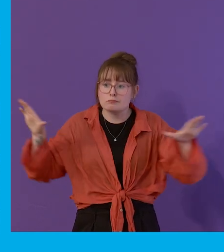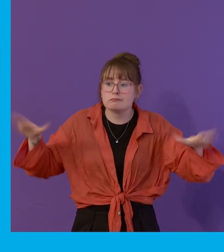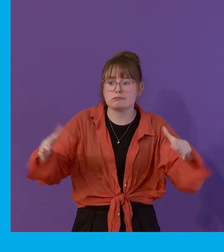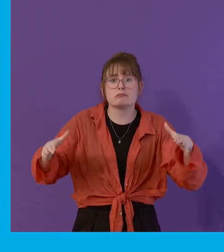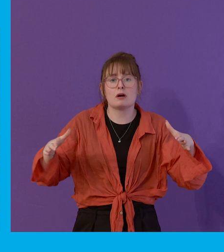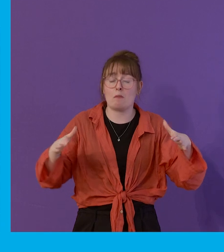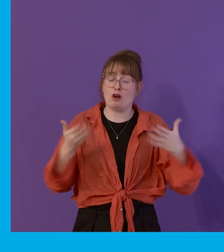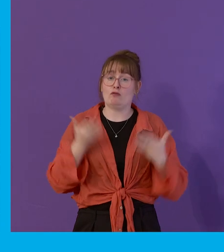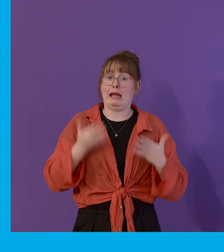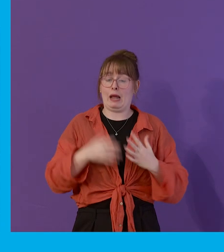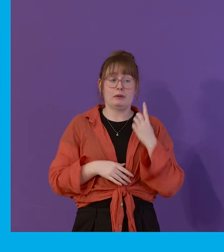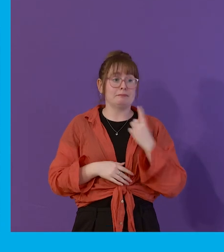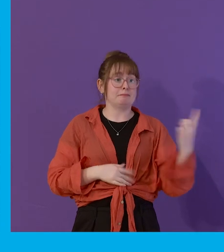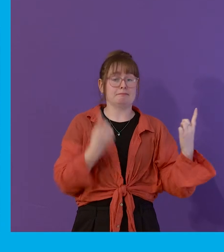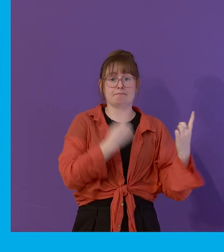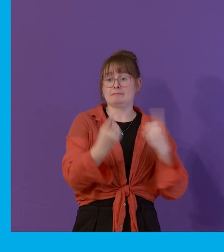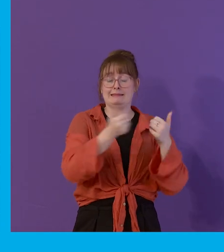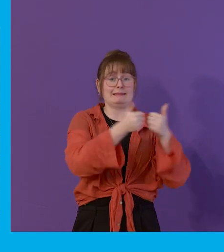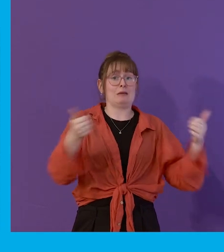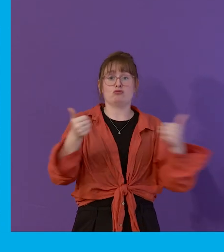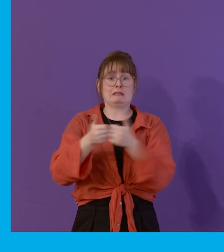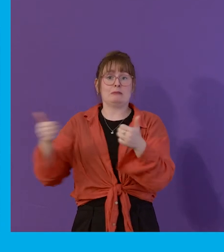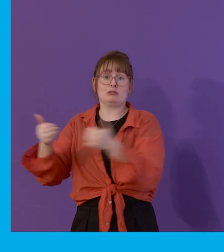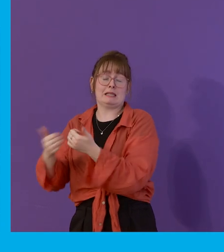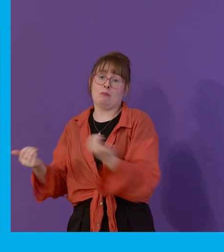somehow we're not. It's not happening.